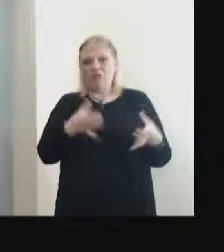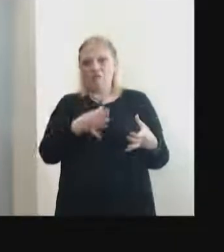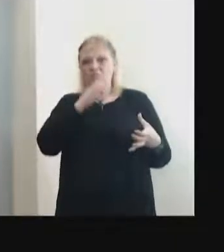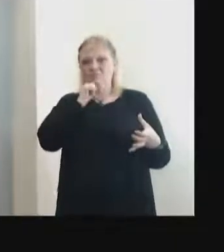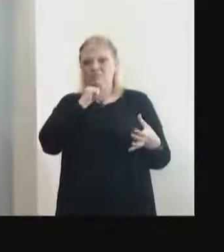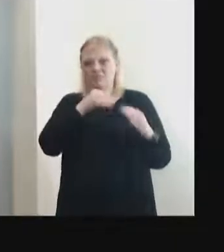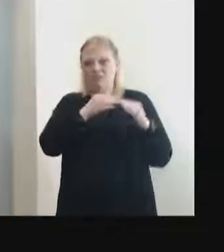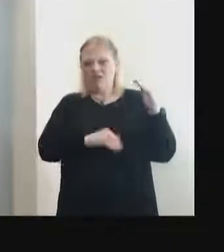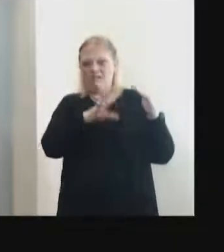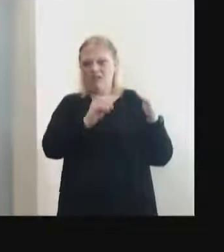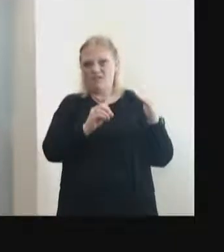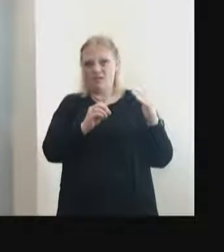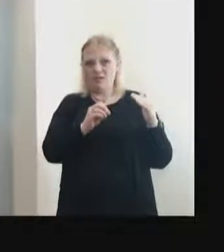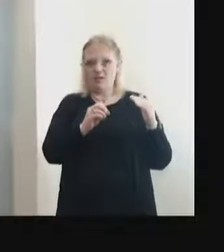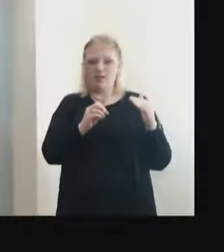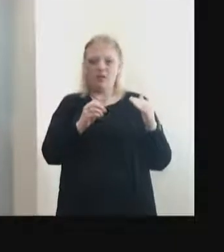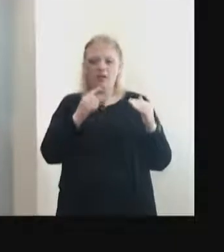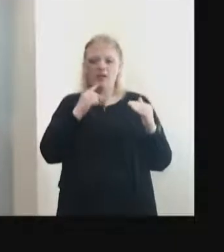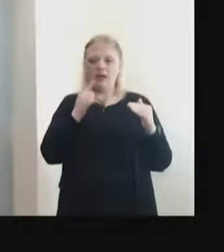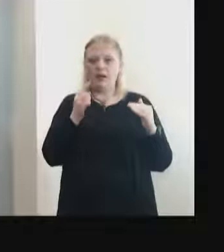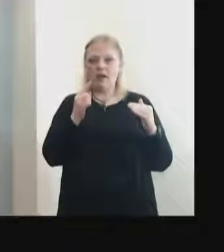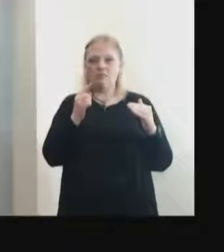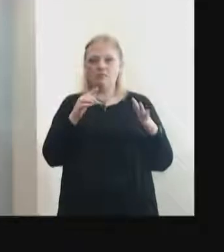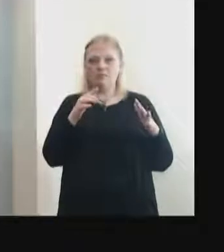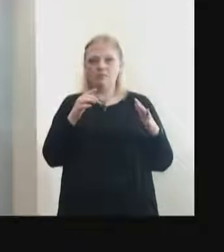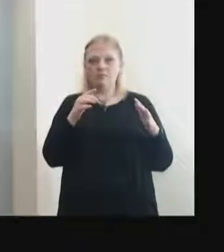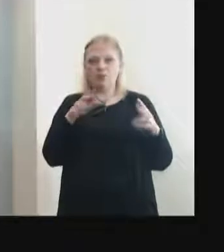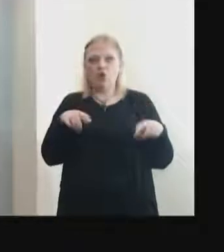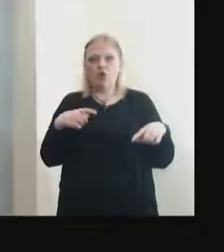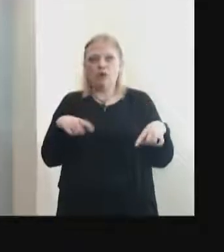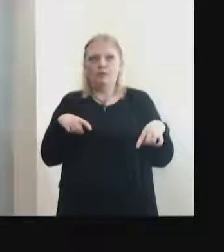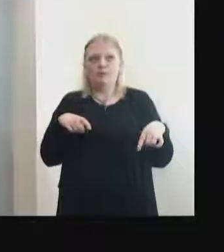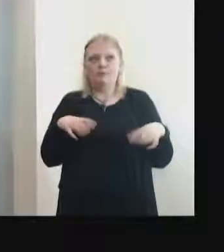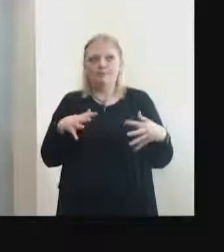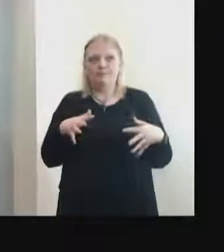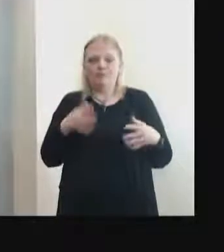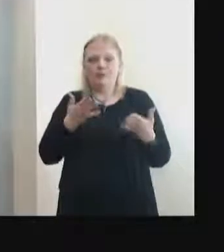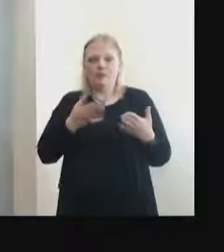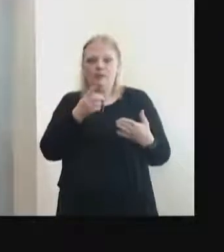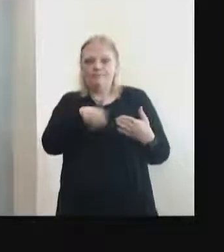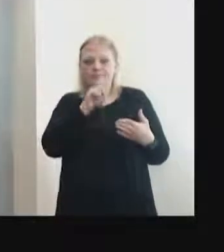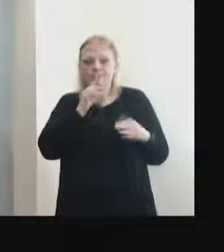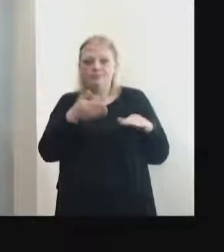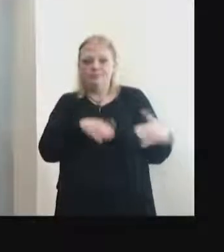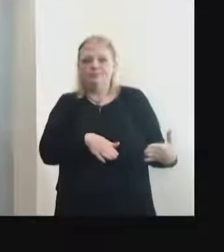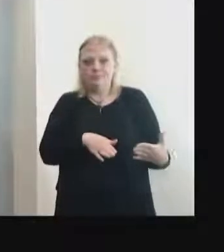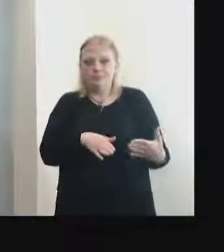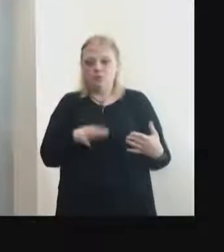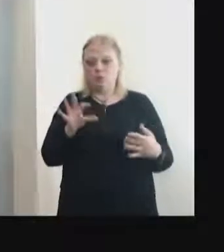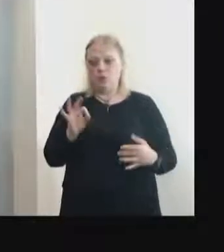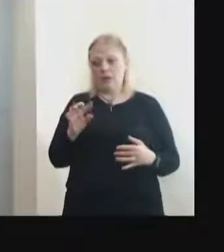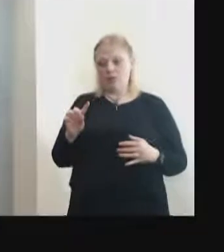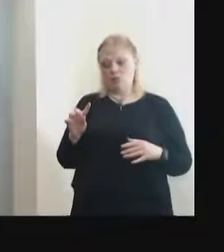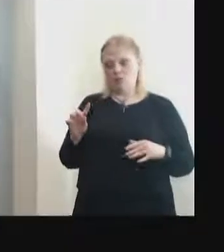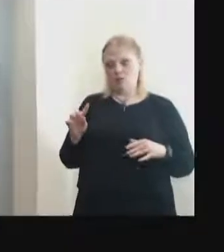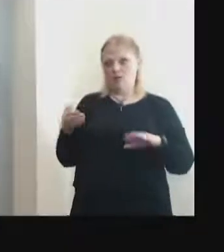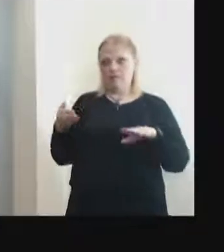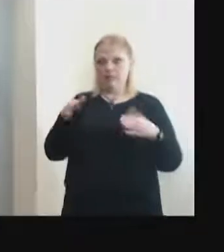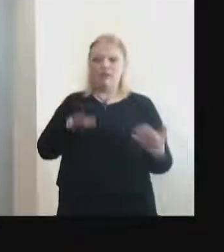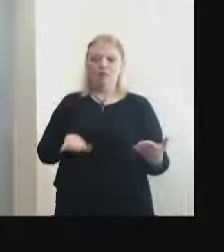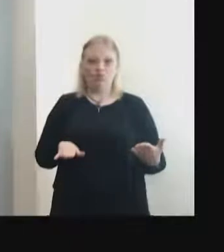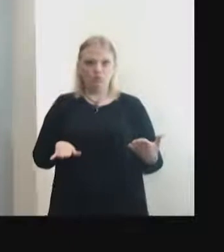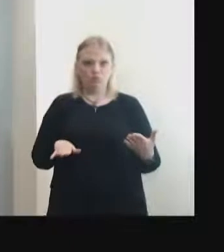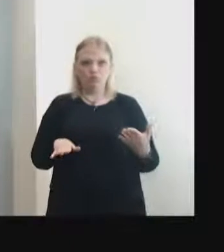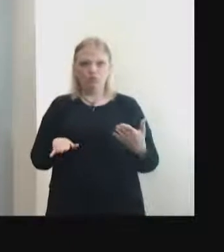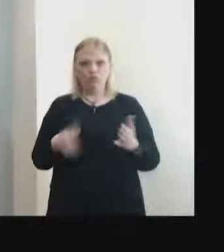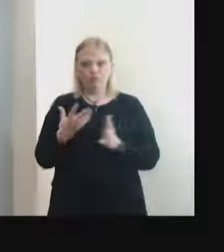fearful that some of them are going to perish as a result of COVID-19. And as we noted, of the 91 individuals who perished in